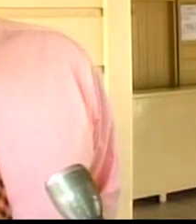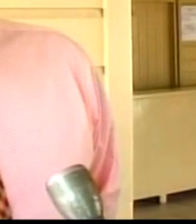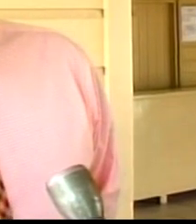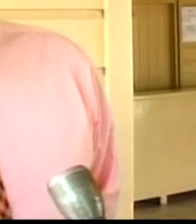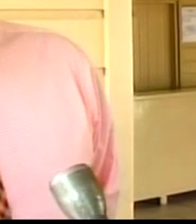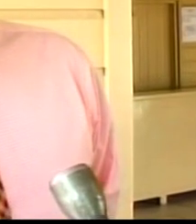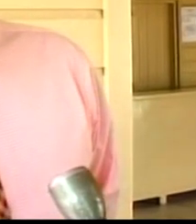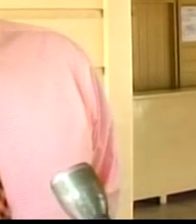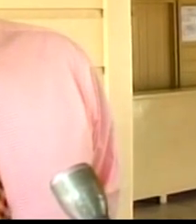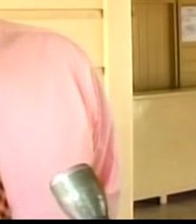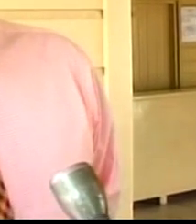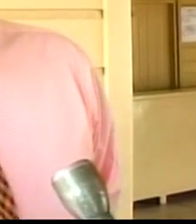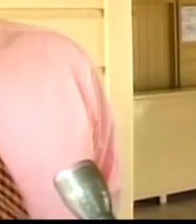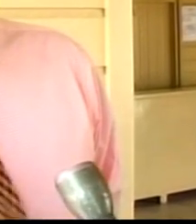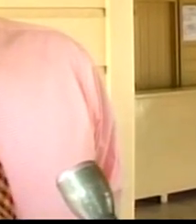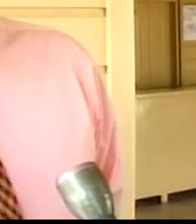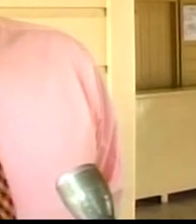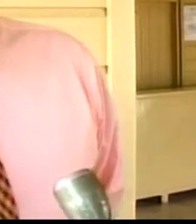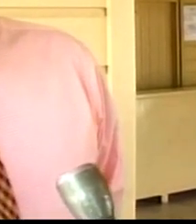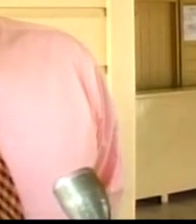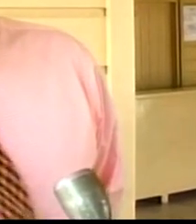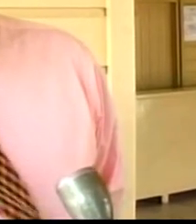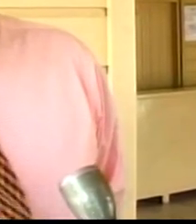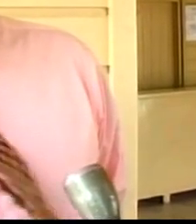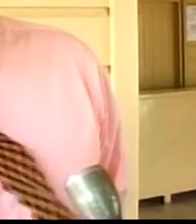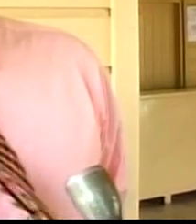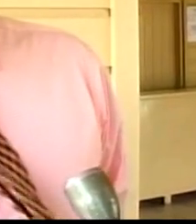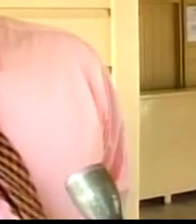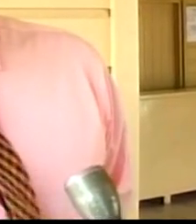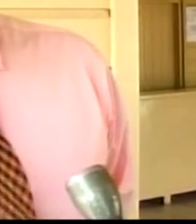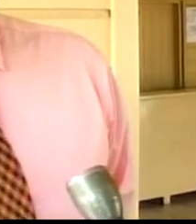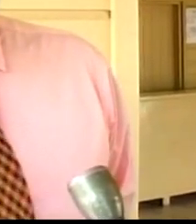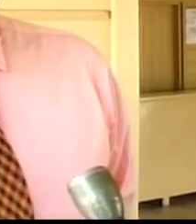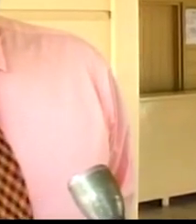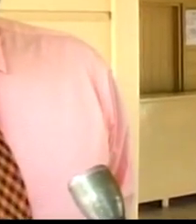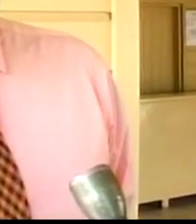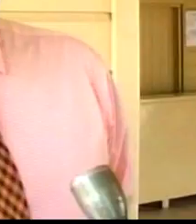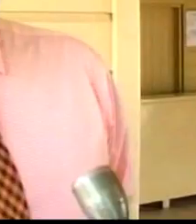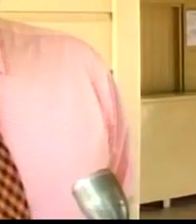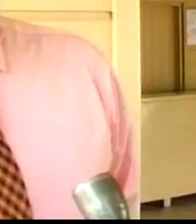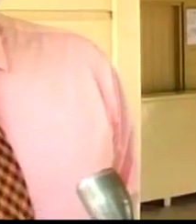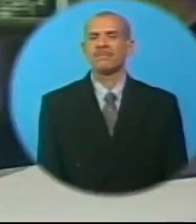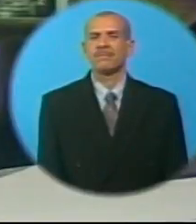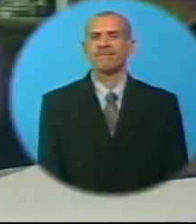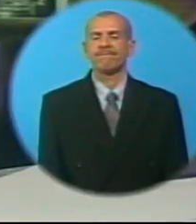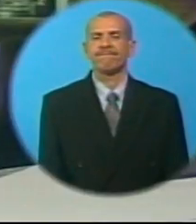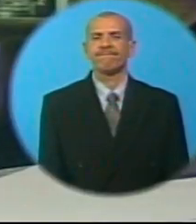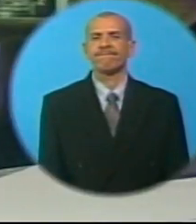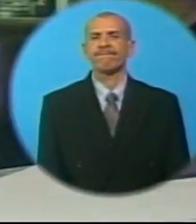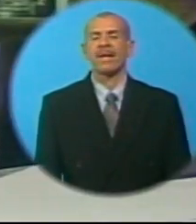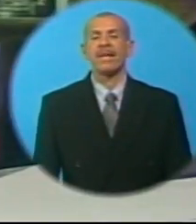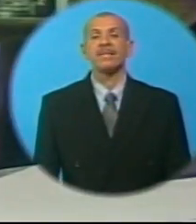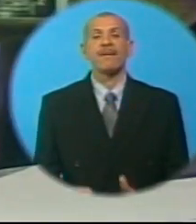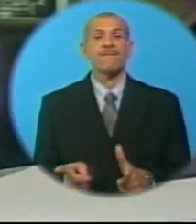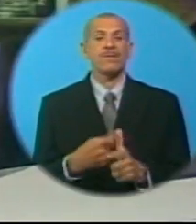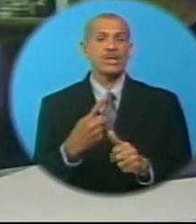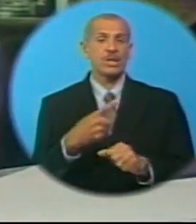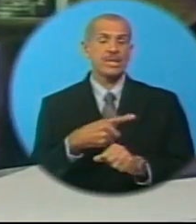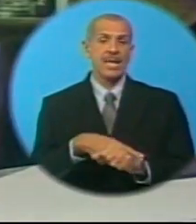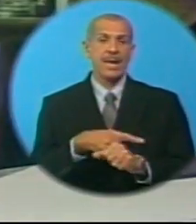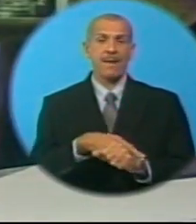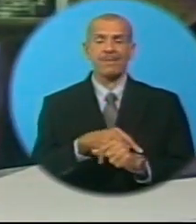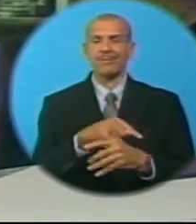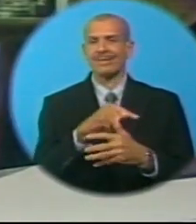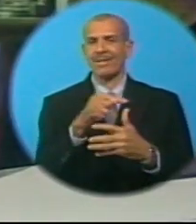He's small in stature, but he has a big heart and a big drive. So he will do well. Well, it's the first time that